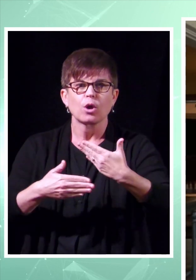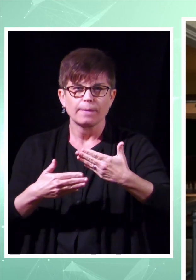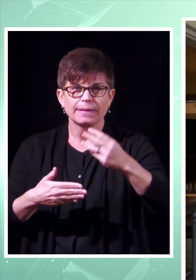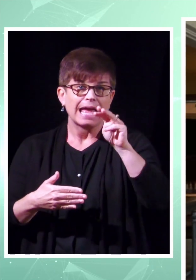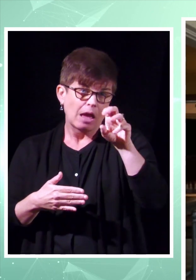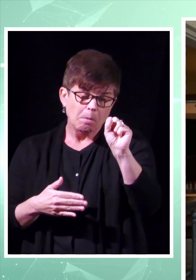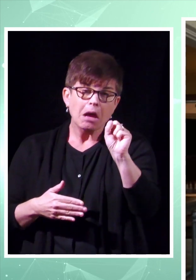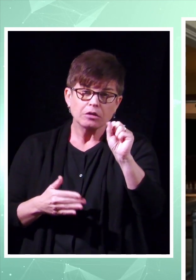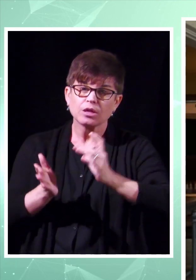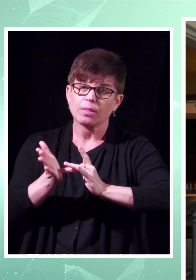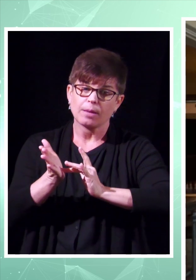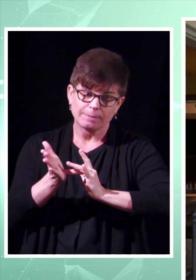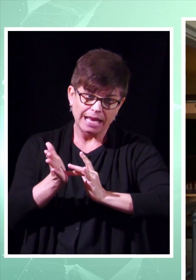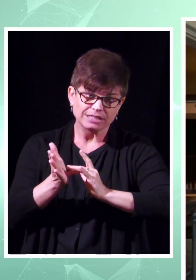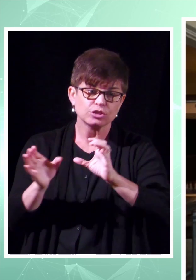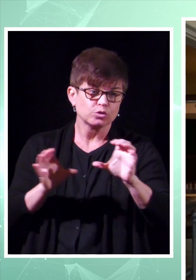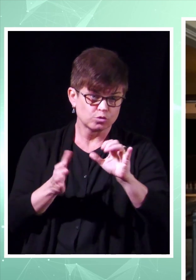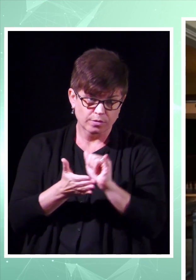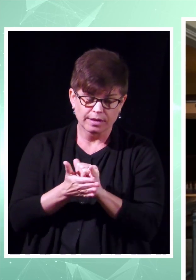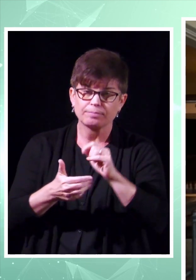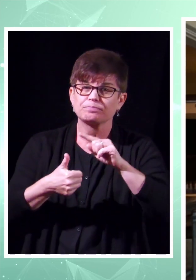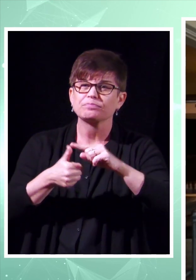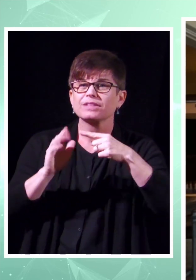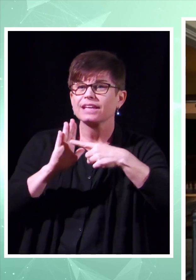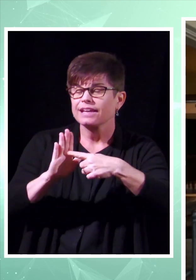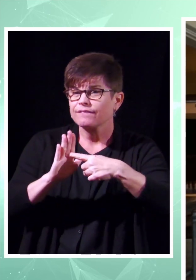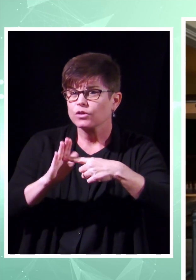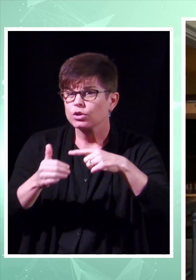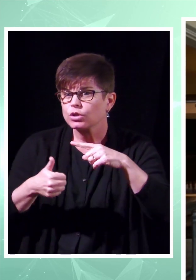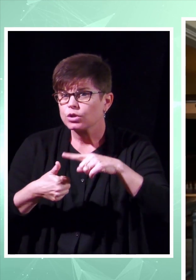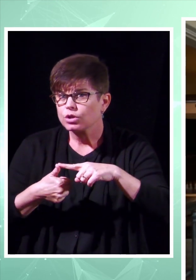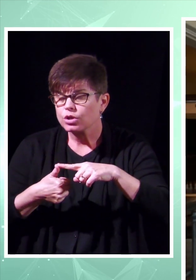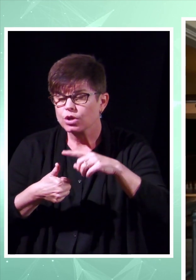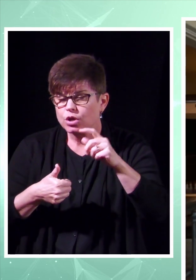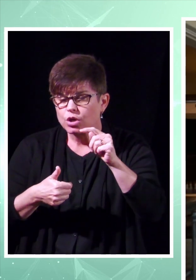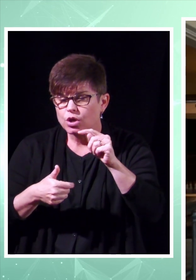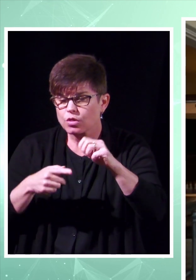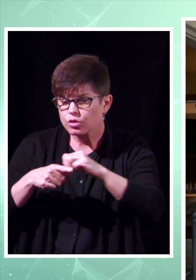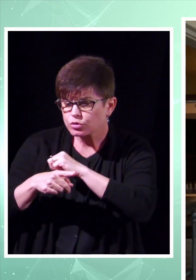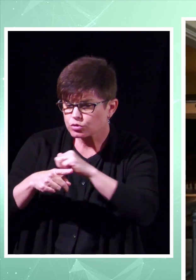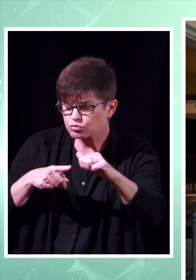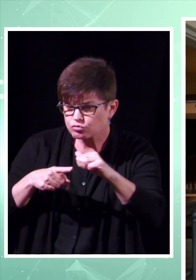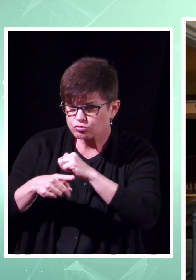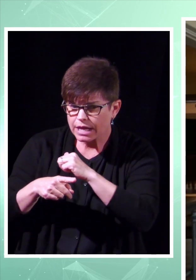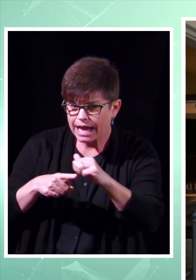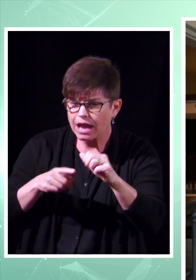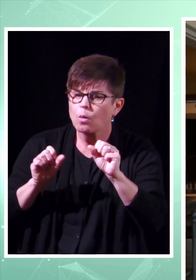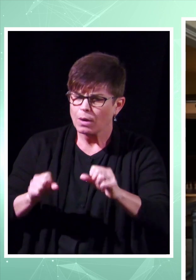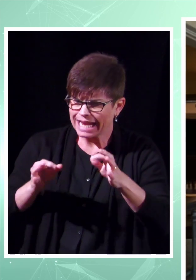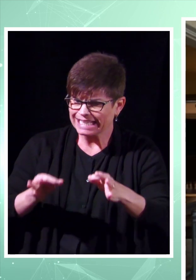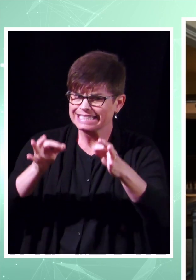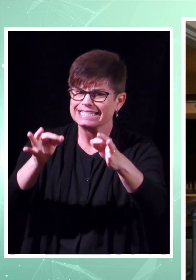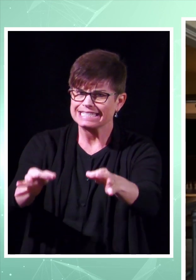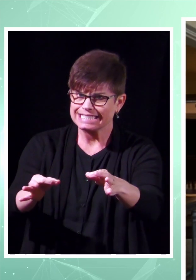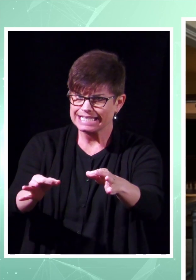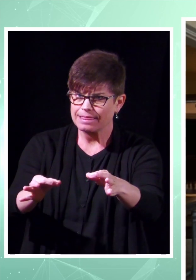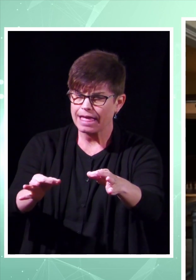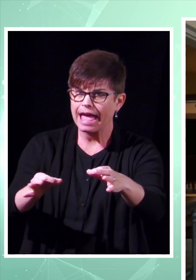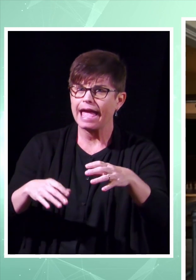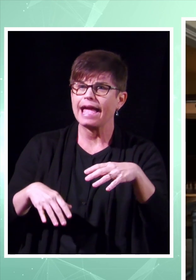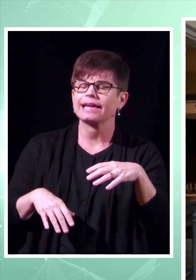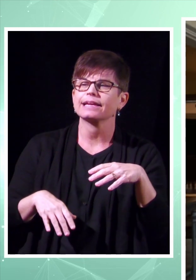products that can do that. For example, in alemtuzumab, Limtrada, there's good evidence that we can delay the onset of